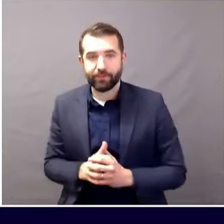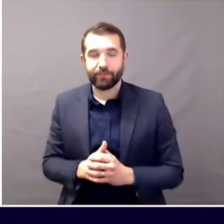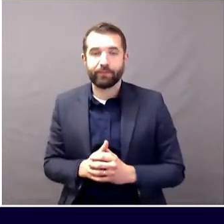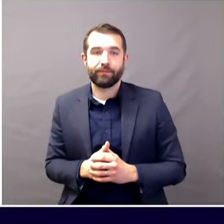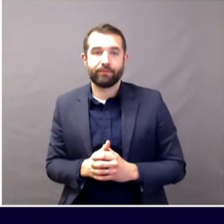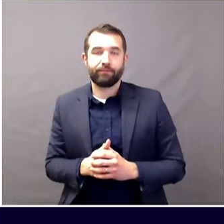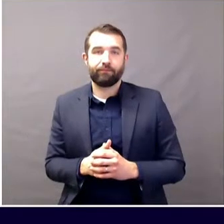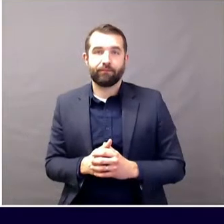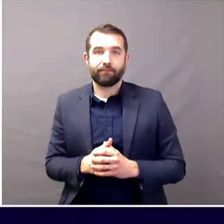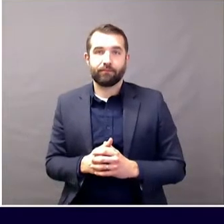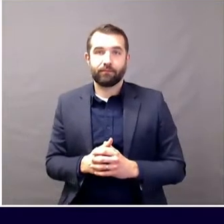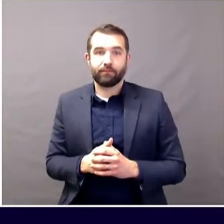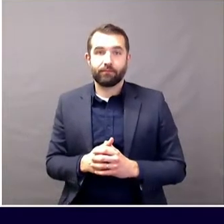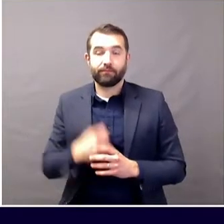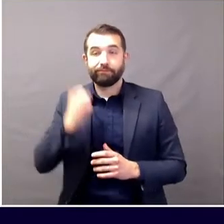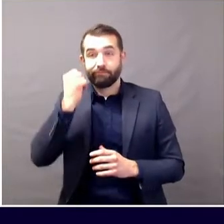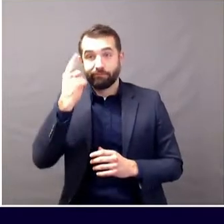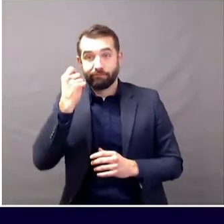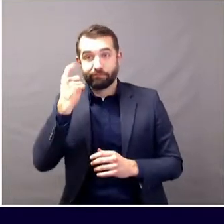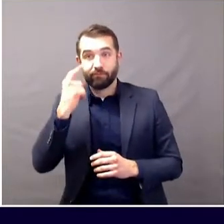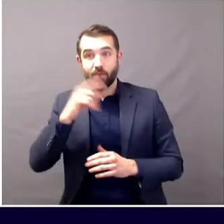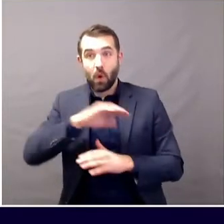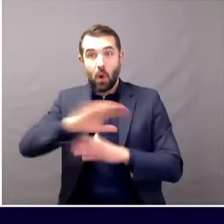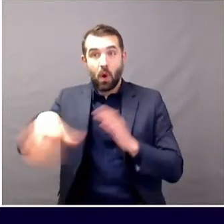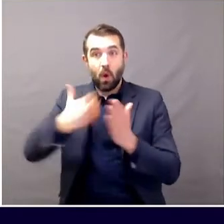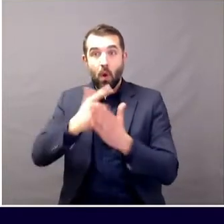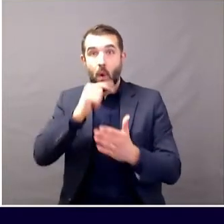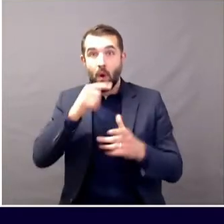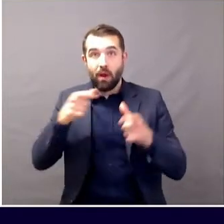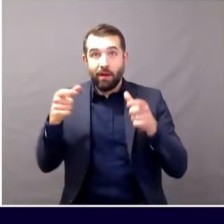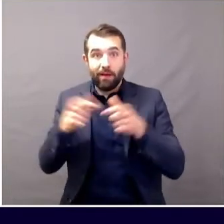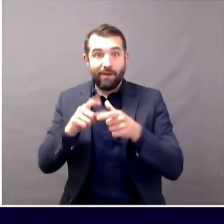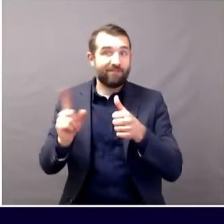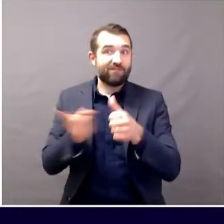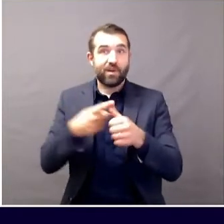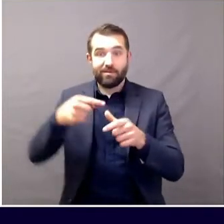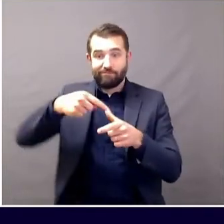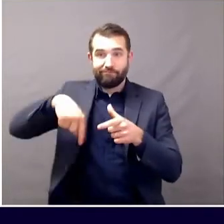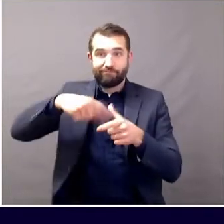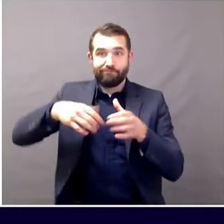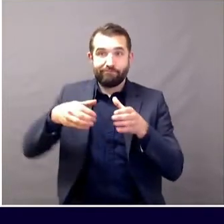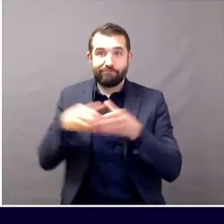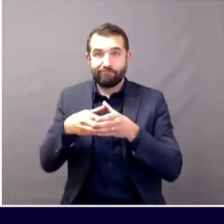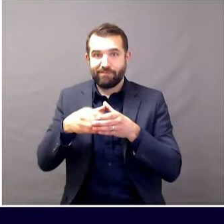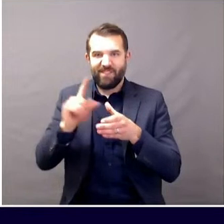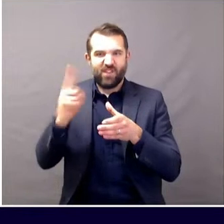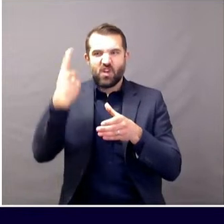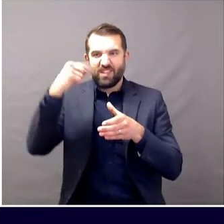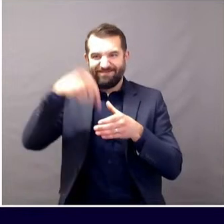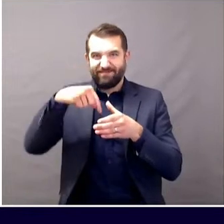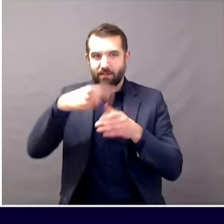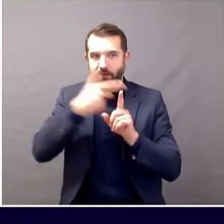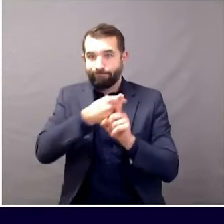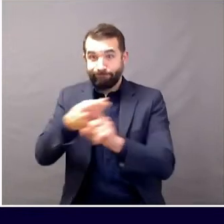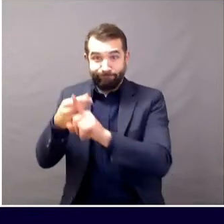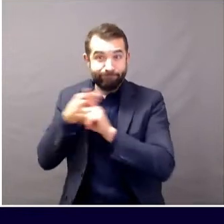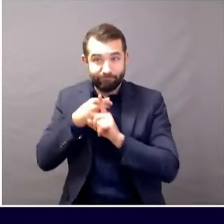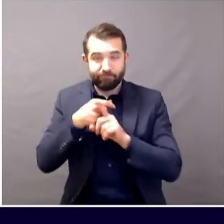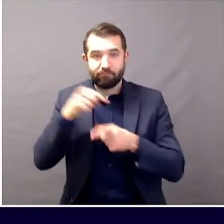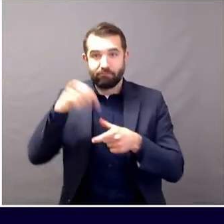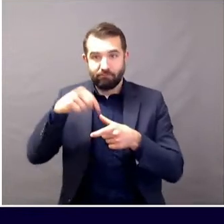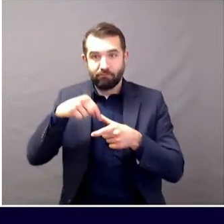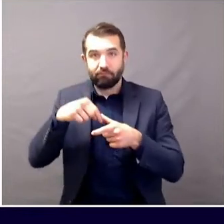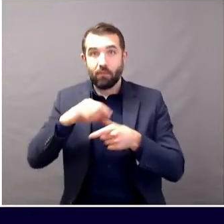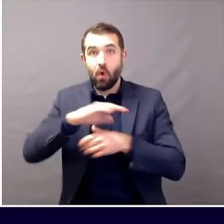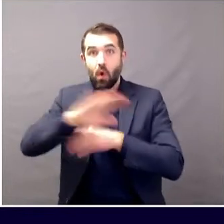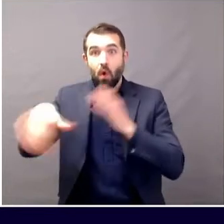up everyone who practices in that inner circle first. For example, not every EMS clinician in Maine has gotten their vaccine